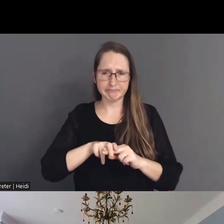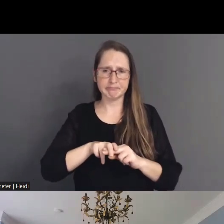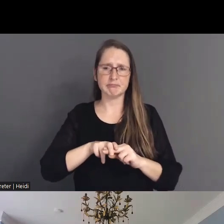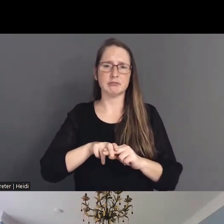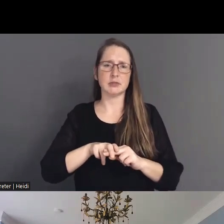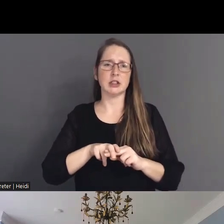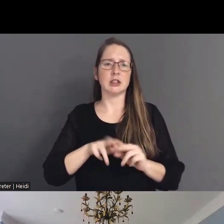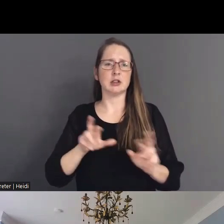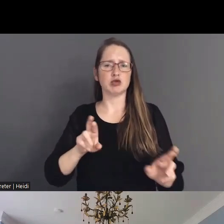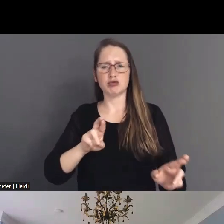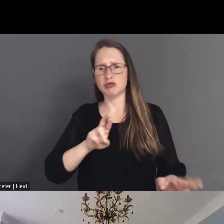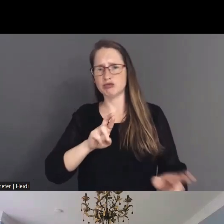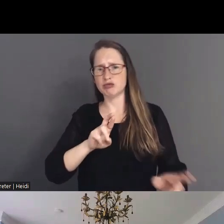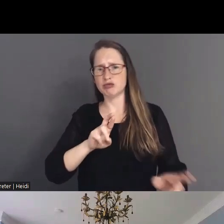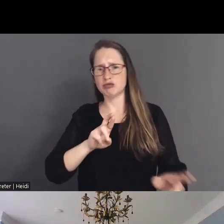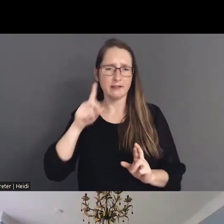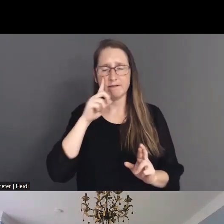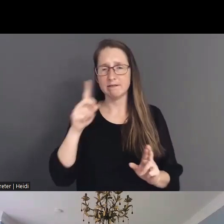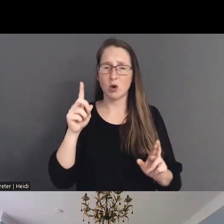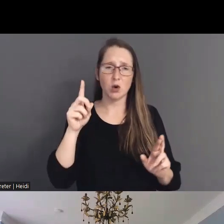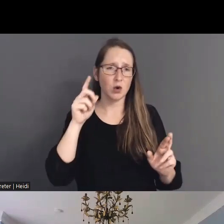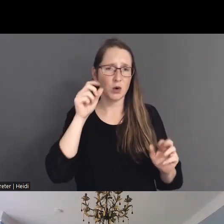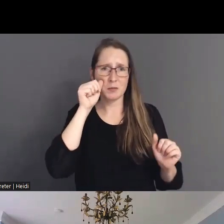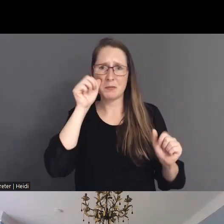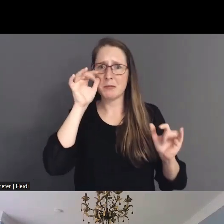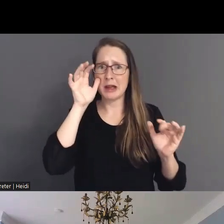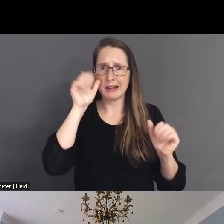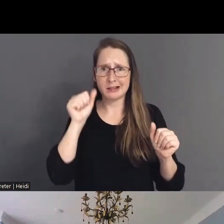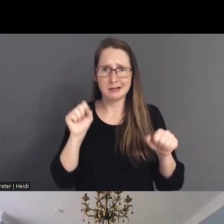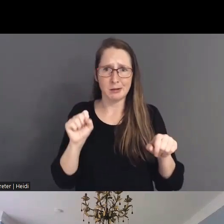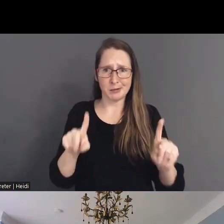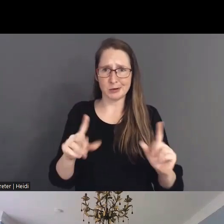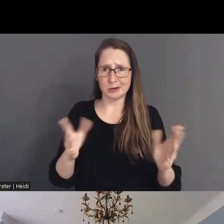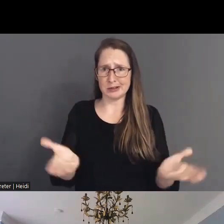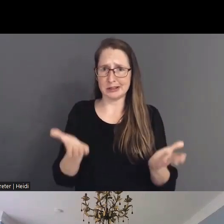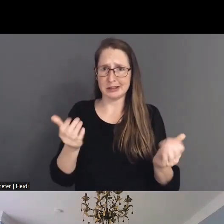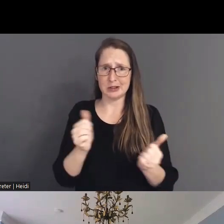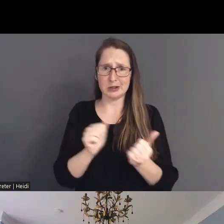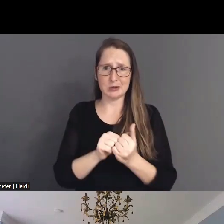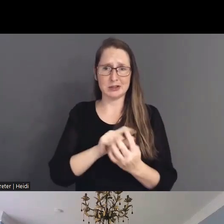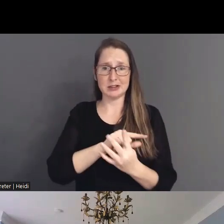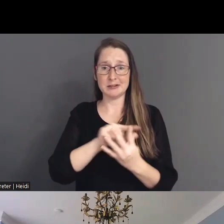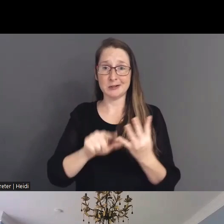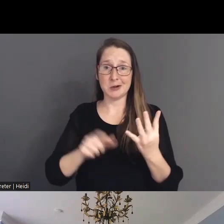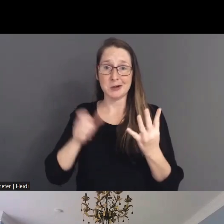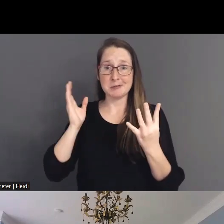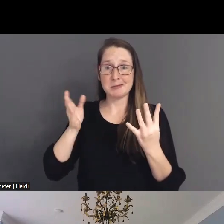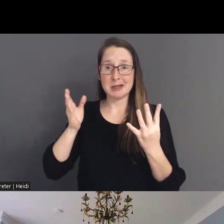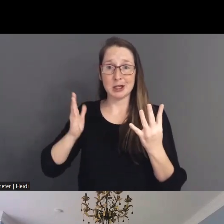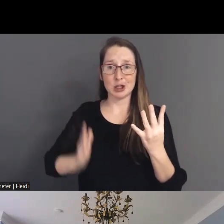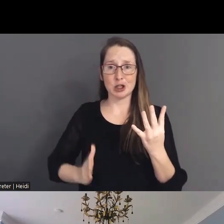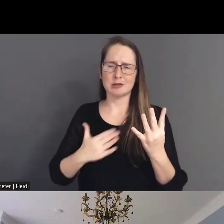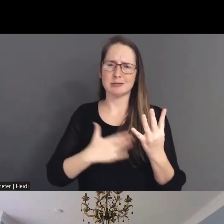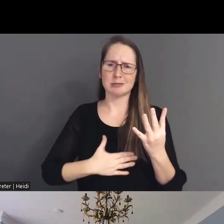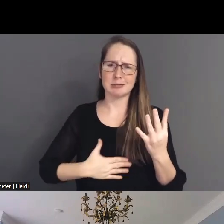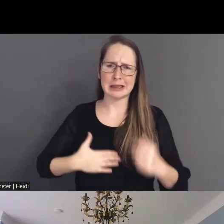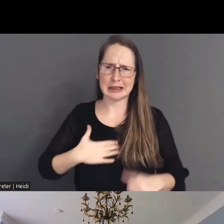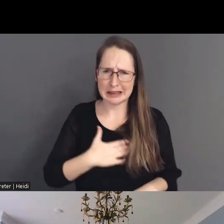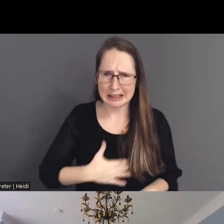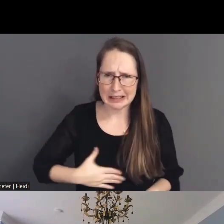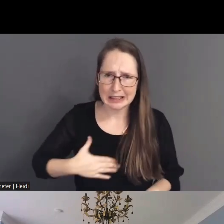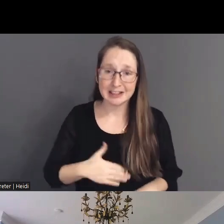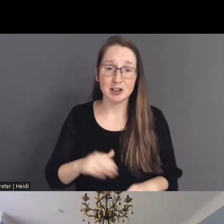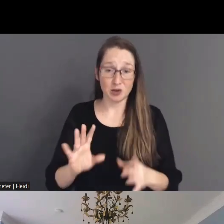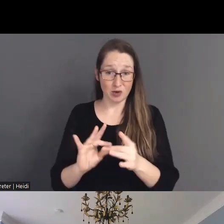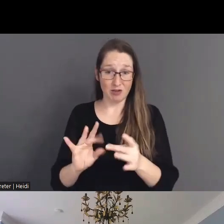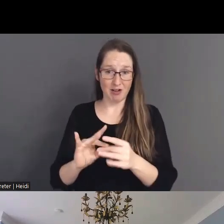get ready for an amazing opportunity here with these 4 incredible speakers. And please, please put your